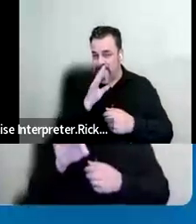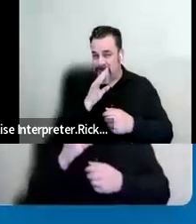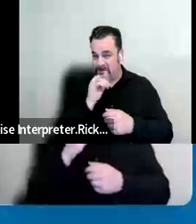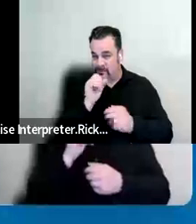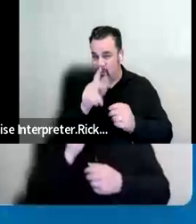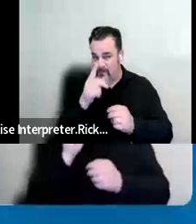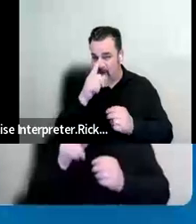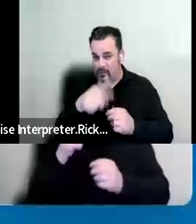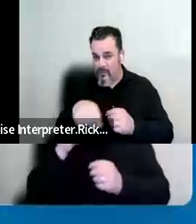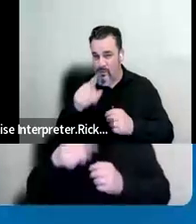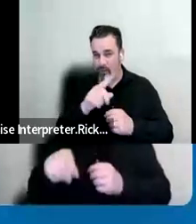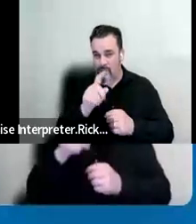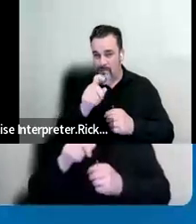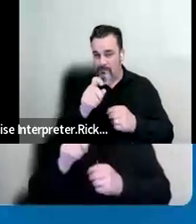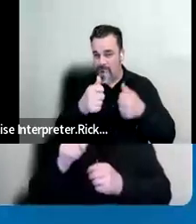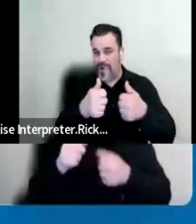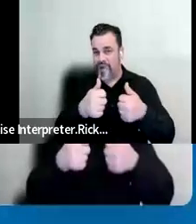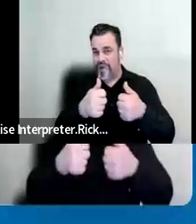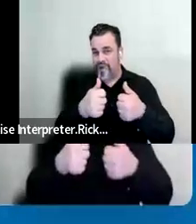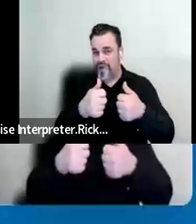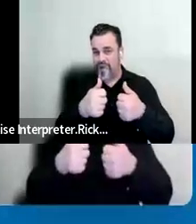all? Thumbs up.